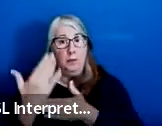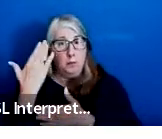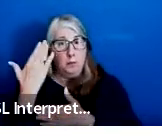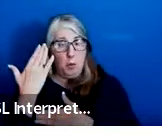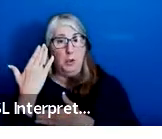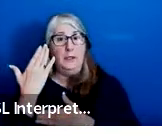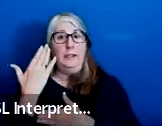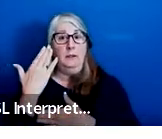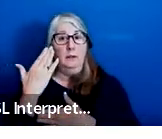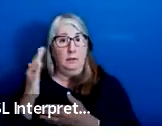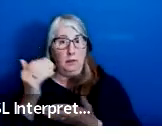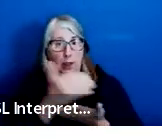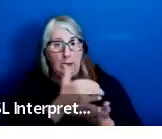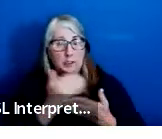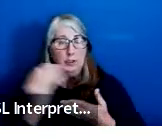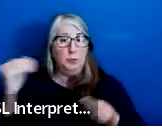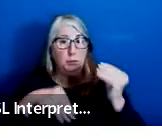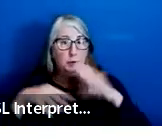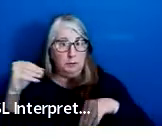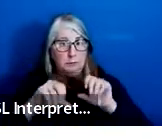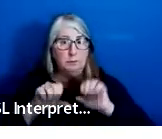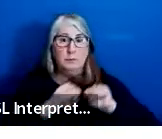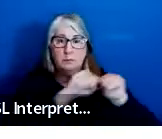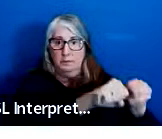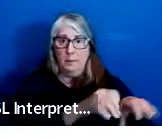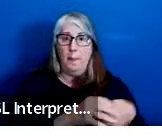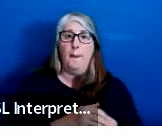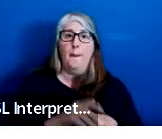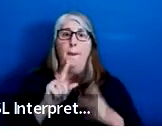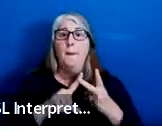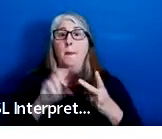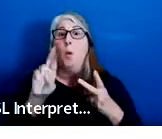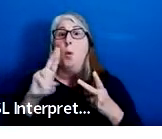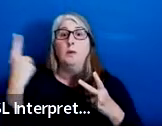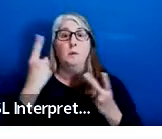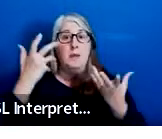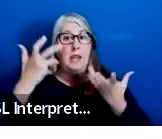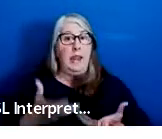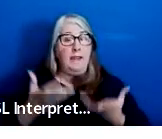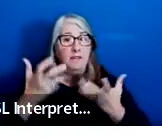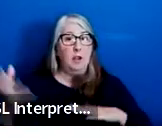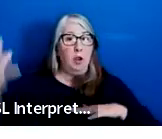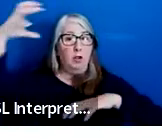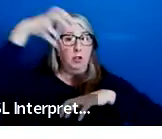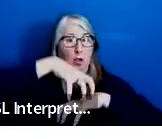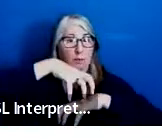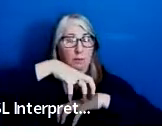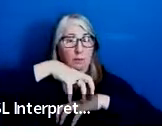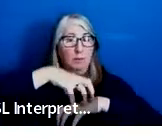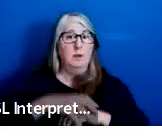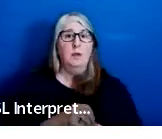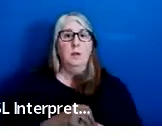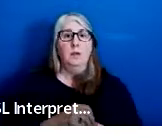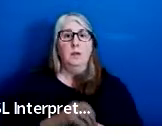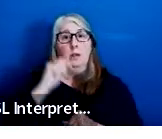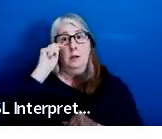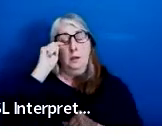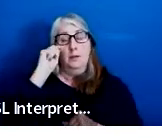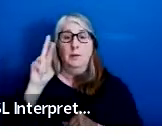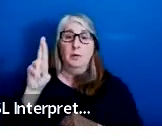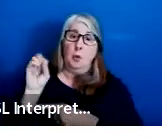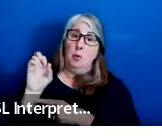one. Placing a heavy object. I use a cinder block on mine to keep Rocky and his friends,